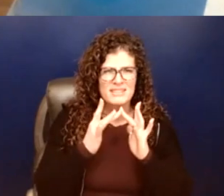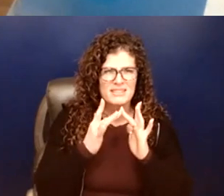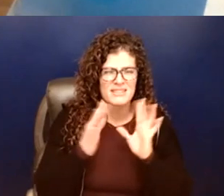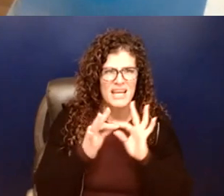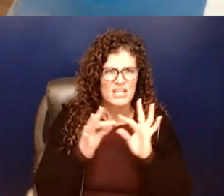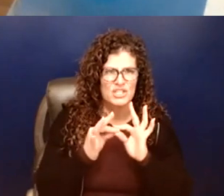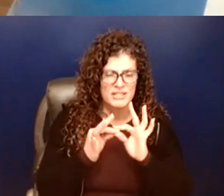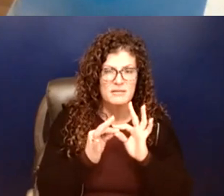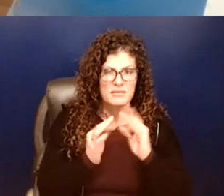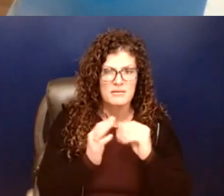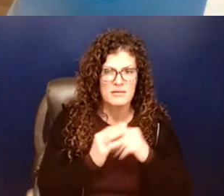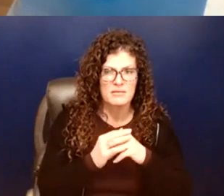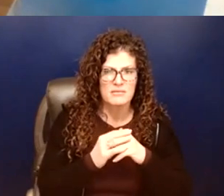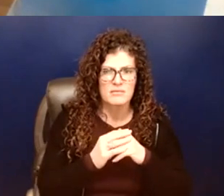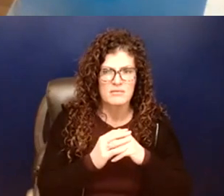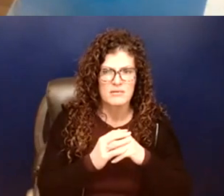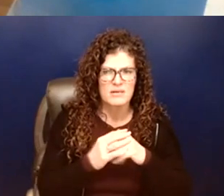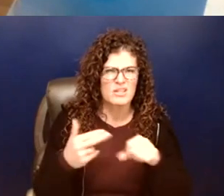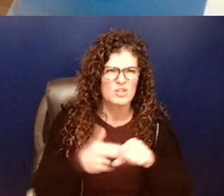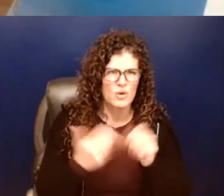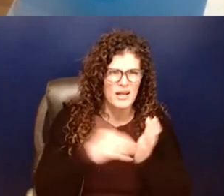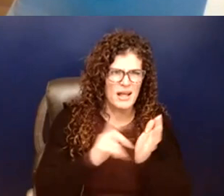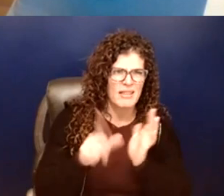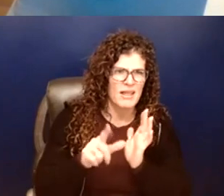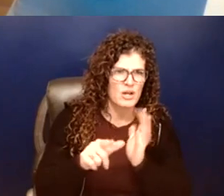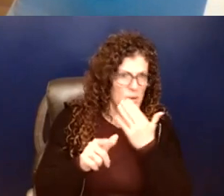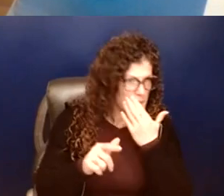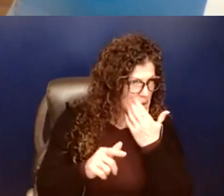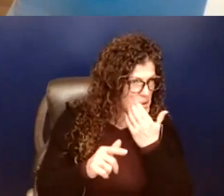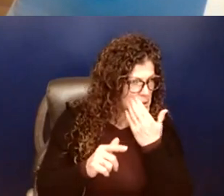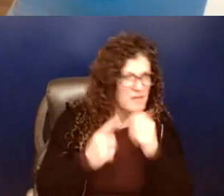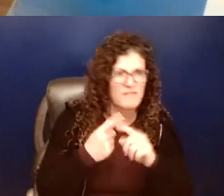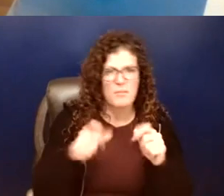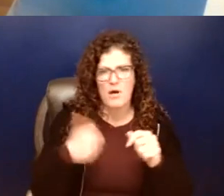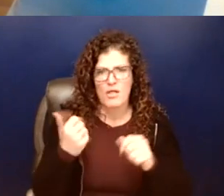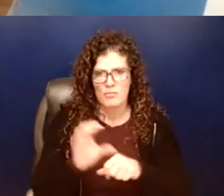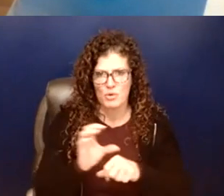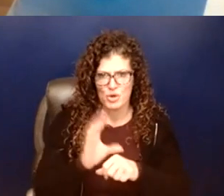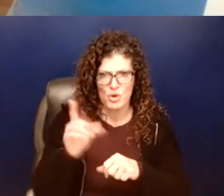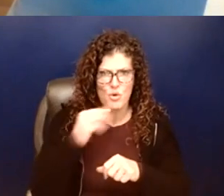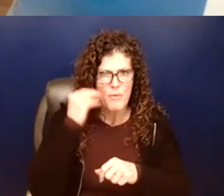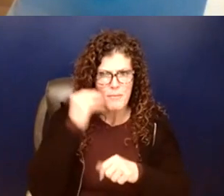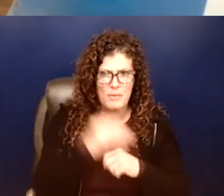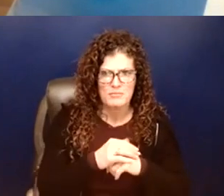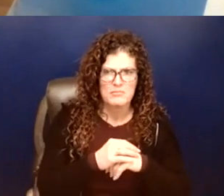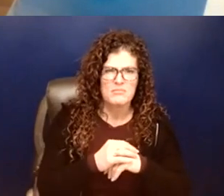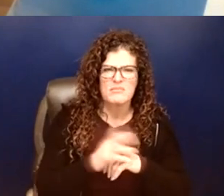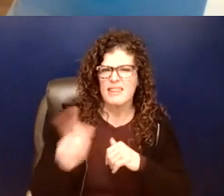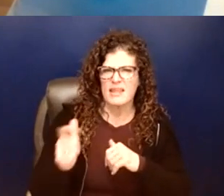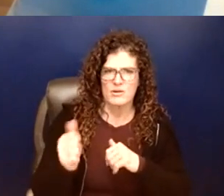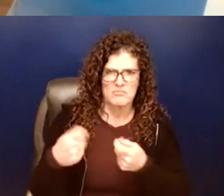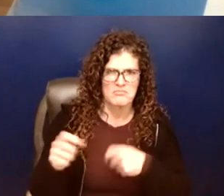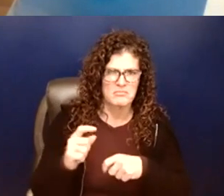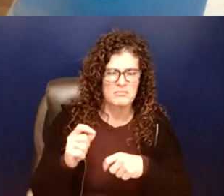will join us momentarily from his home. So we will allow him to speak at a later